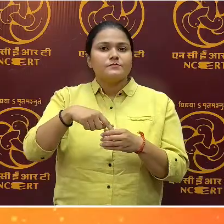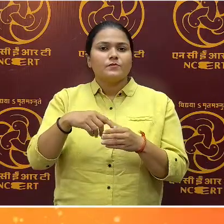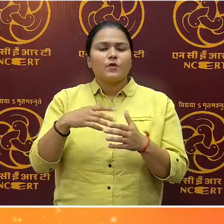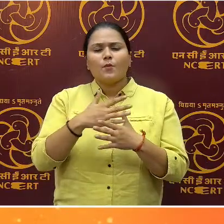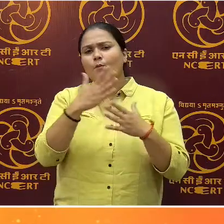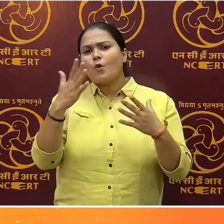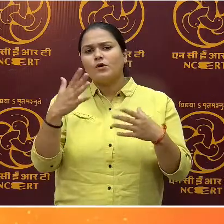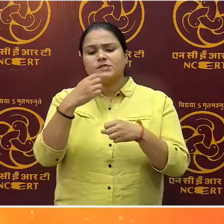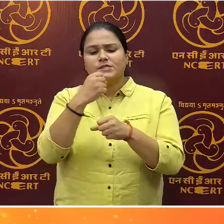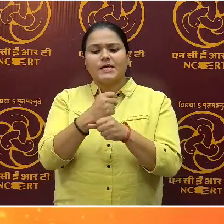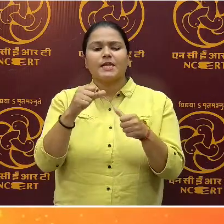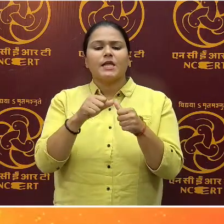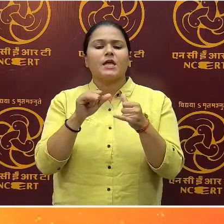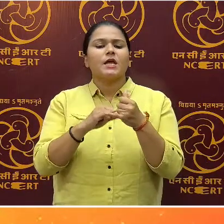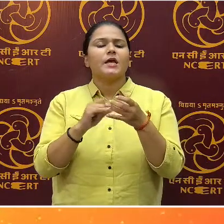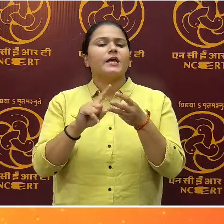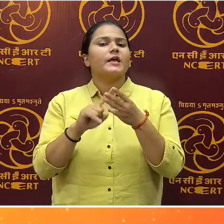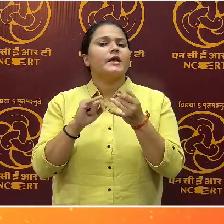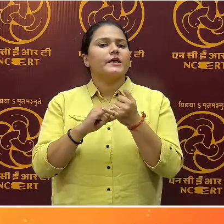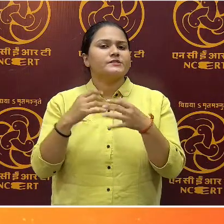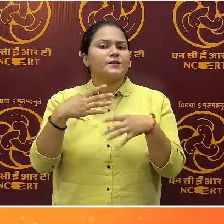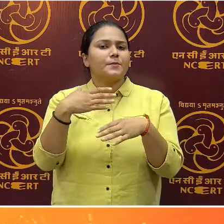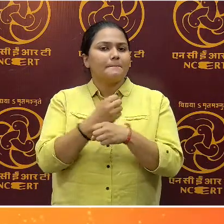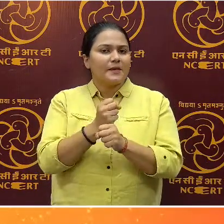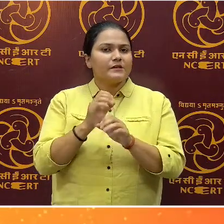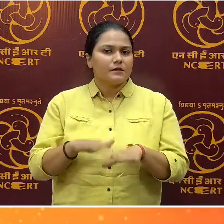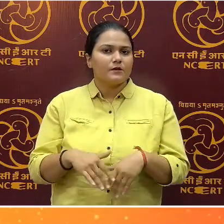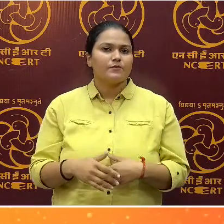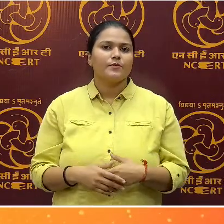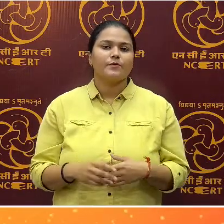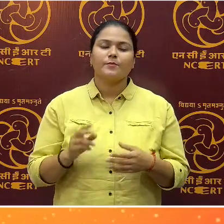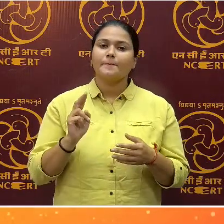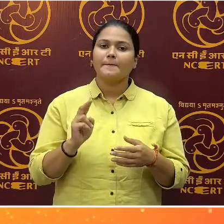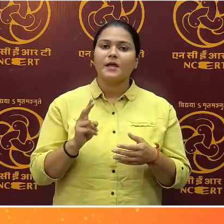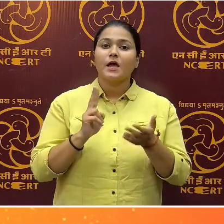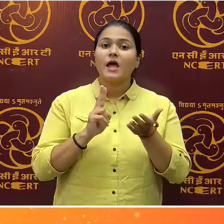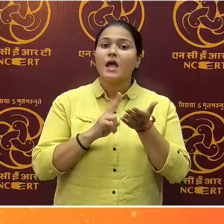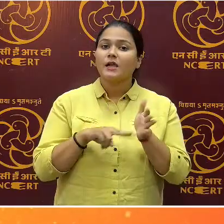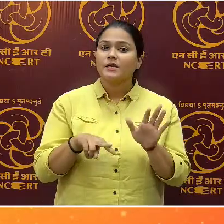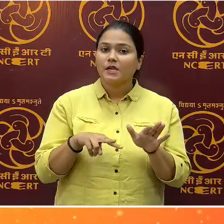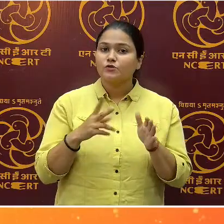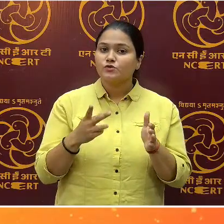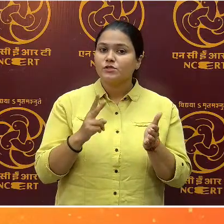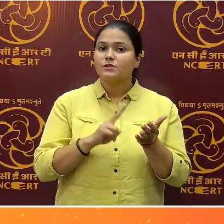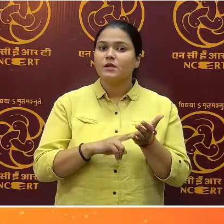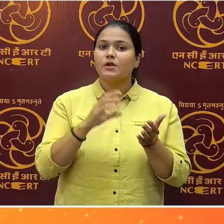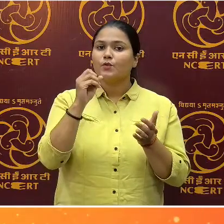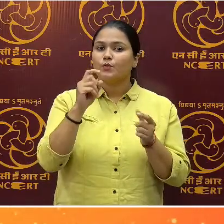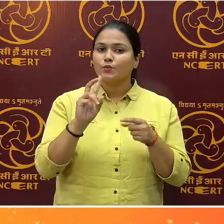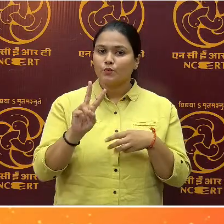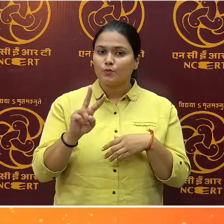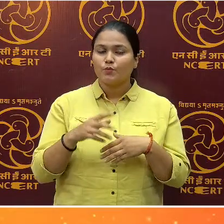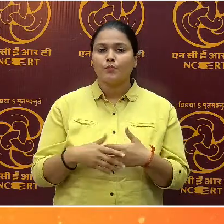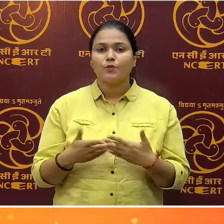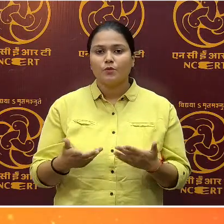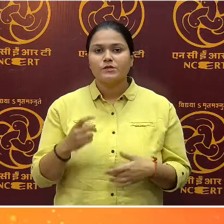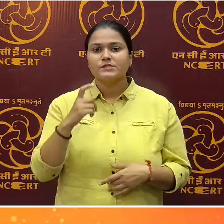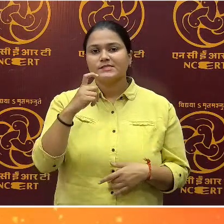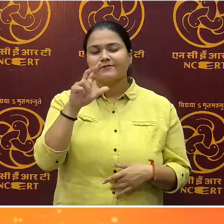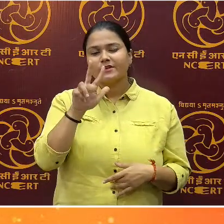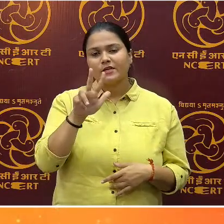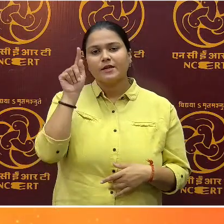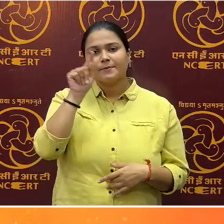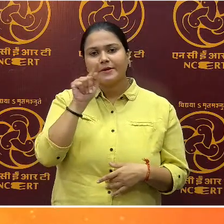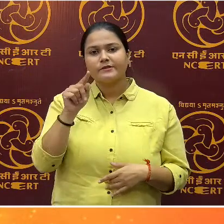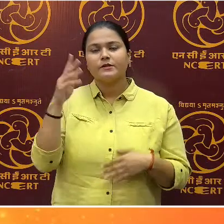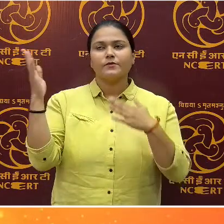gases. Yes. Okay, and the composition of nitrogen is a lot in it. 78% of nitrogen is